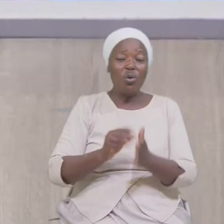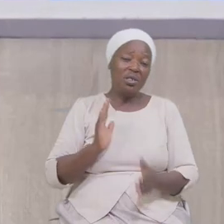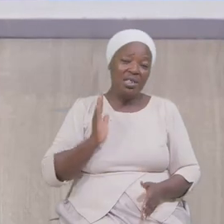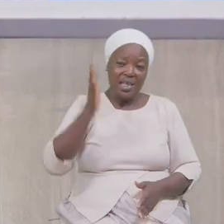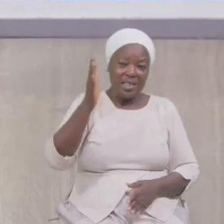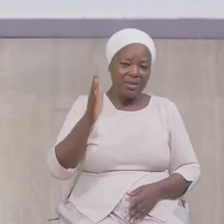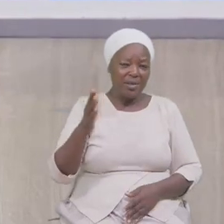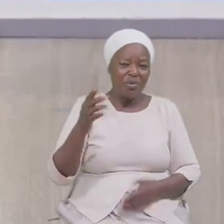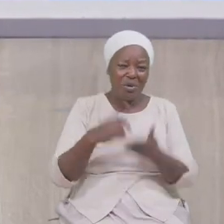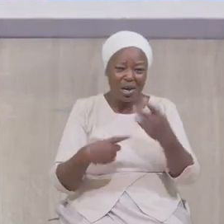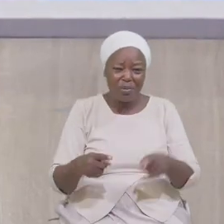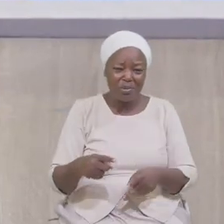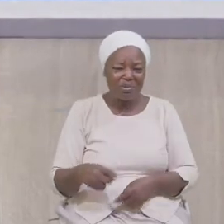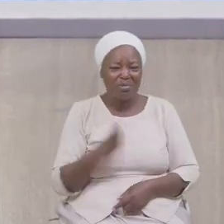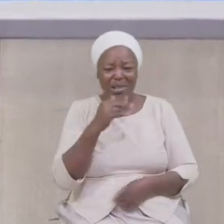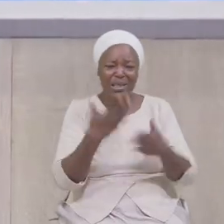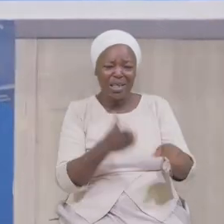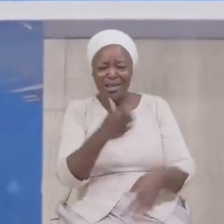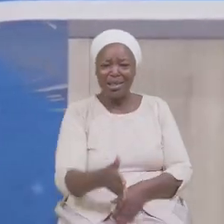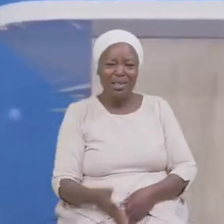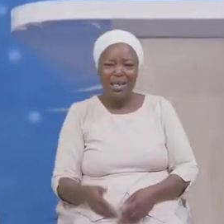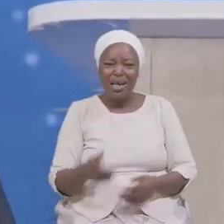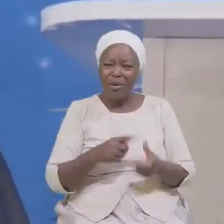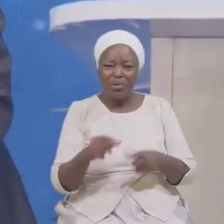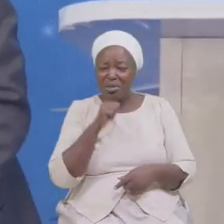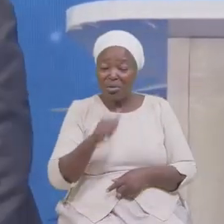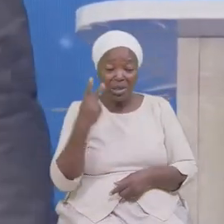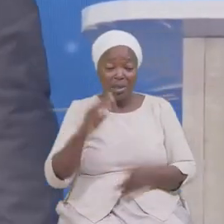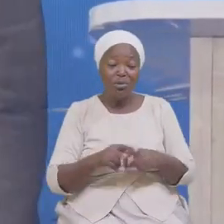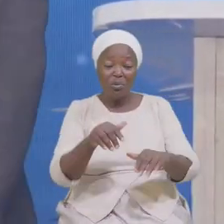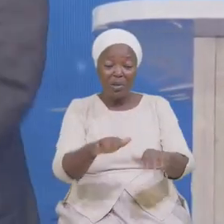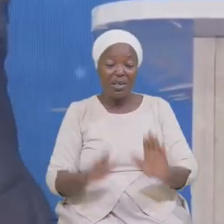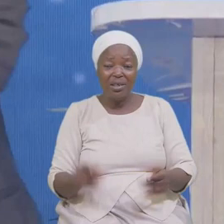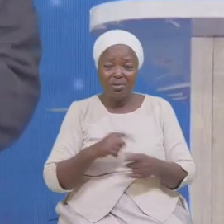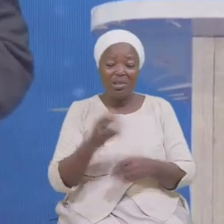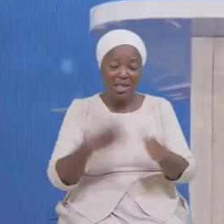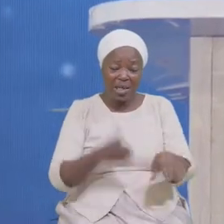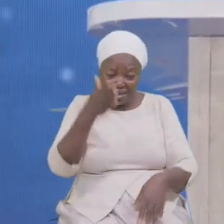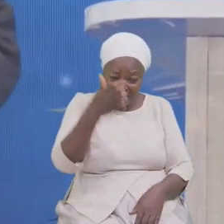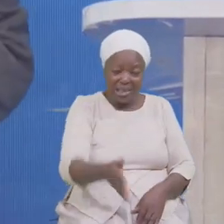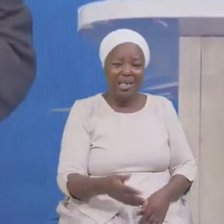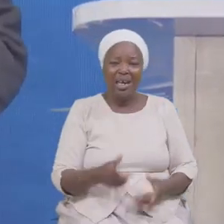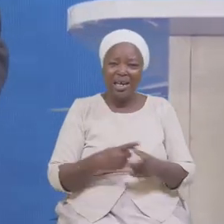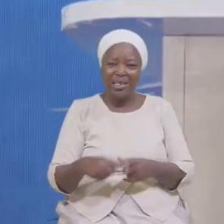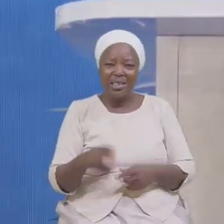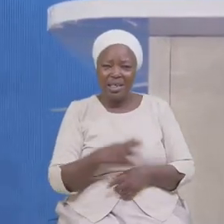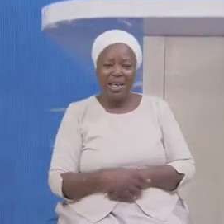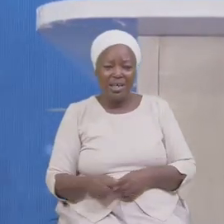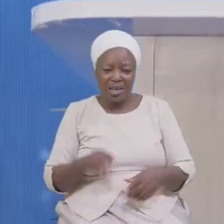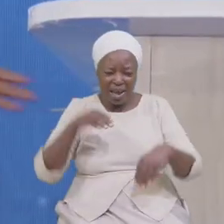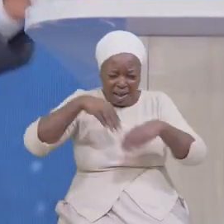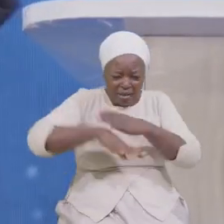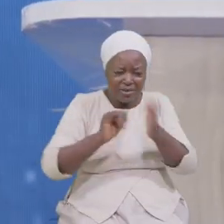not even give him state burial. He's going to die right there. And they plunged into the